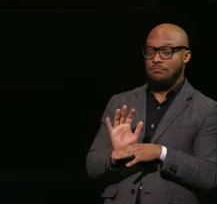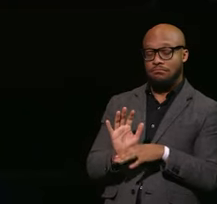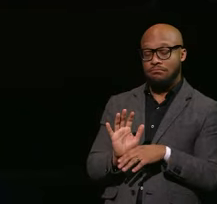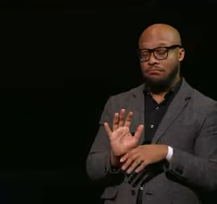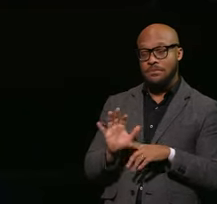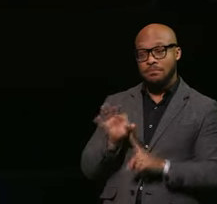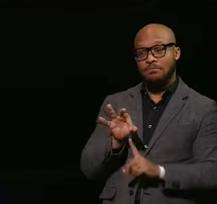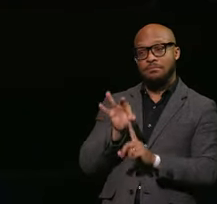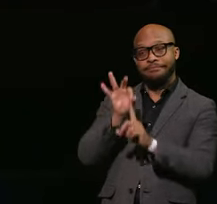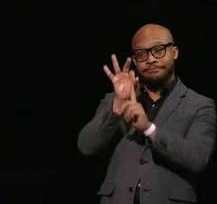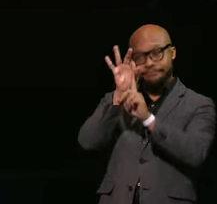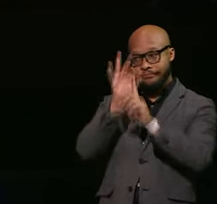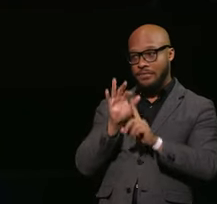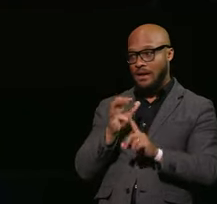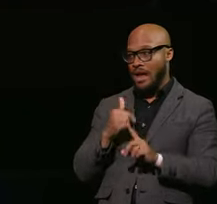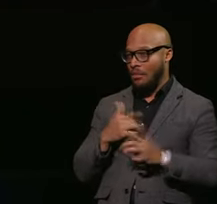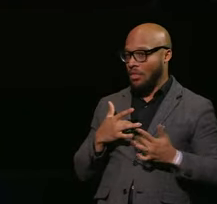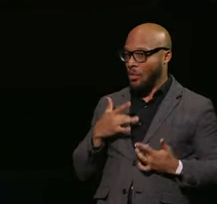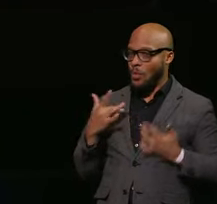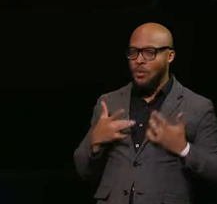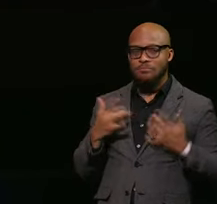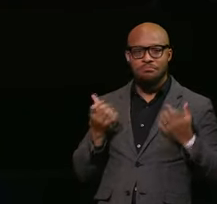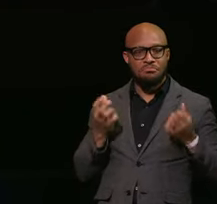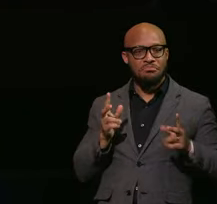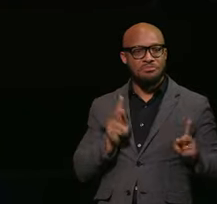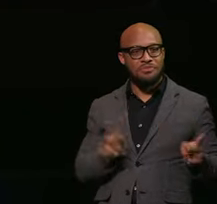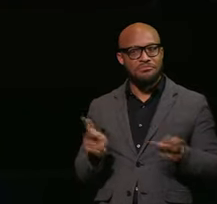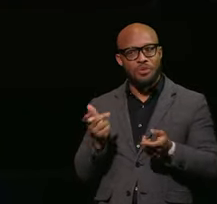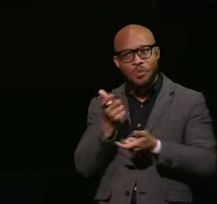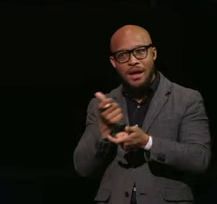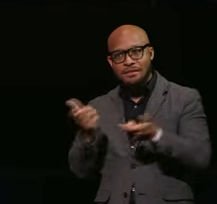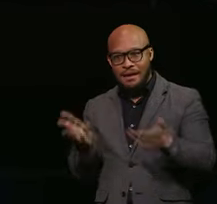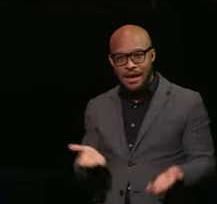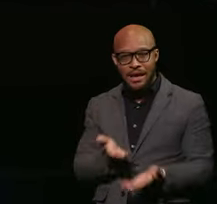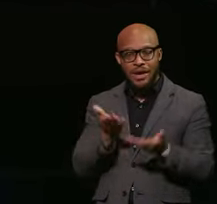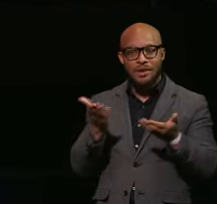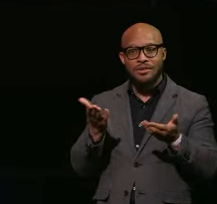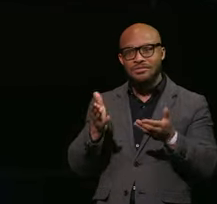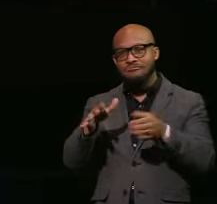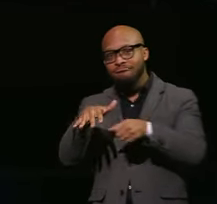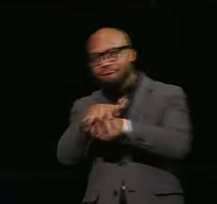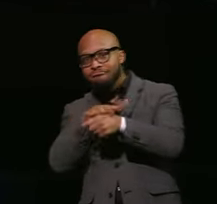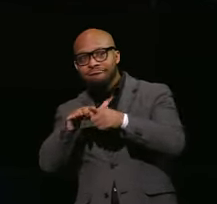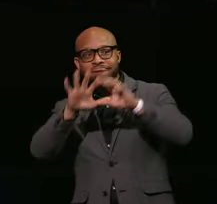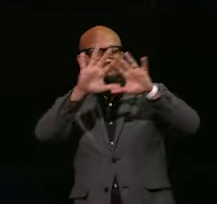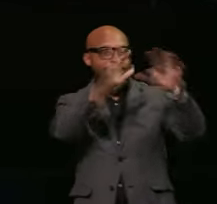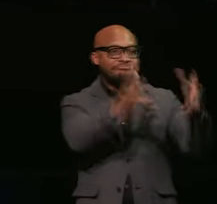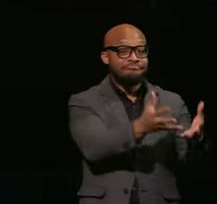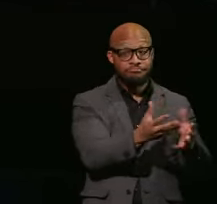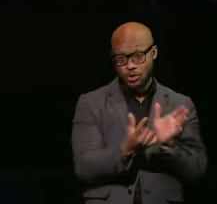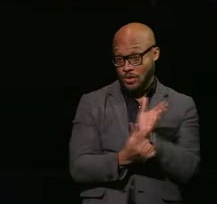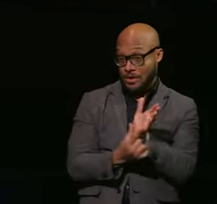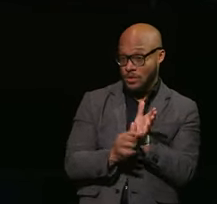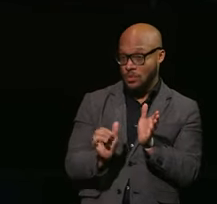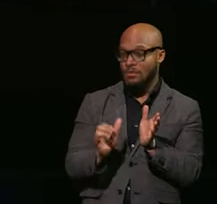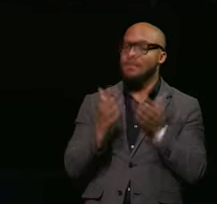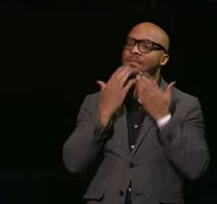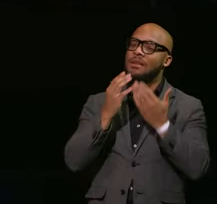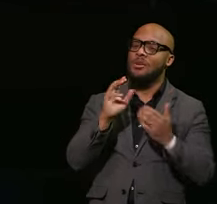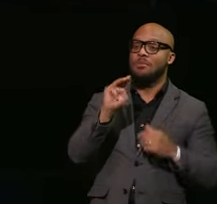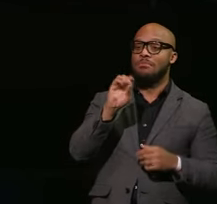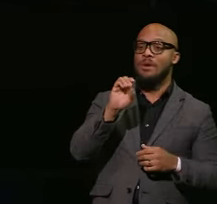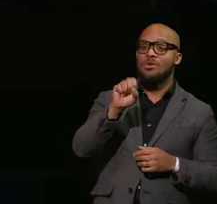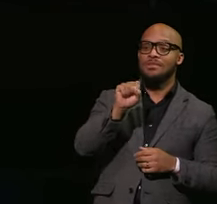see it, both here and abroad and locally in Uganda. Thank you so much, Moses and John, and congrats again on